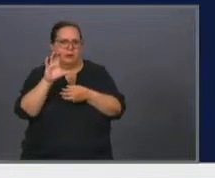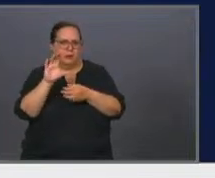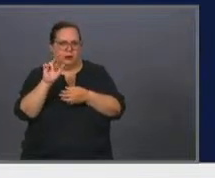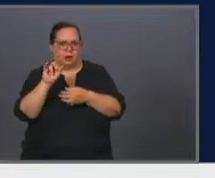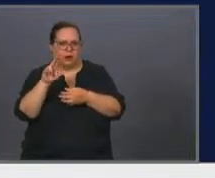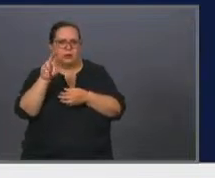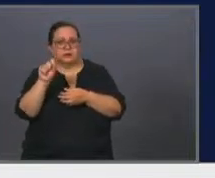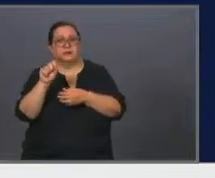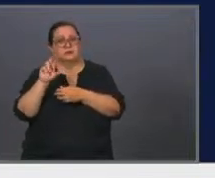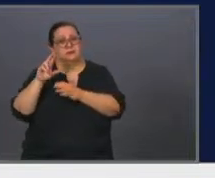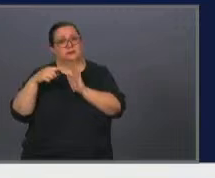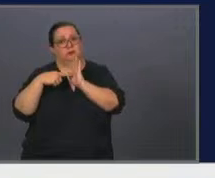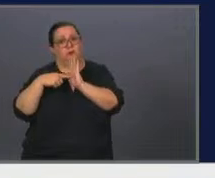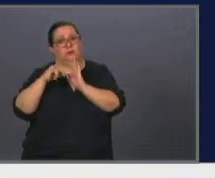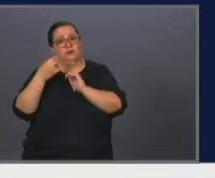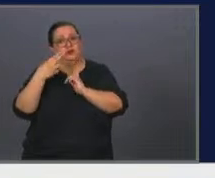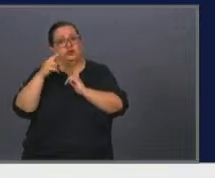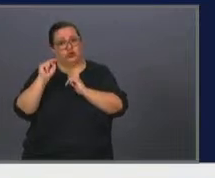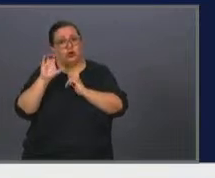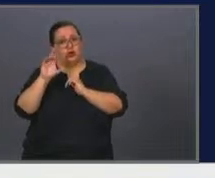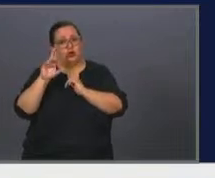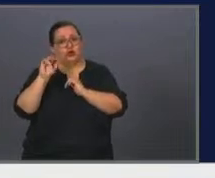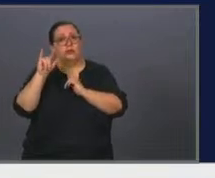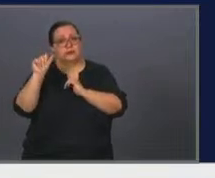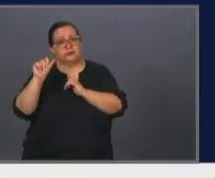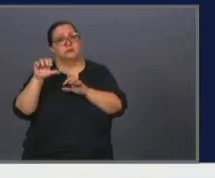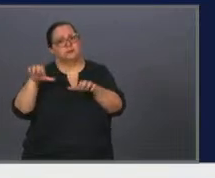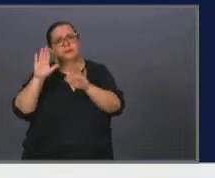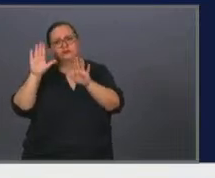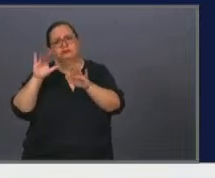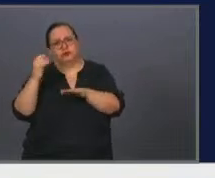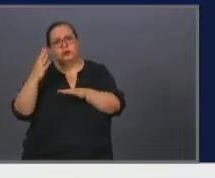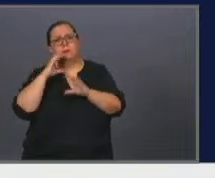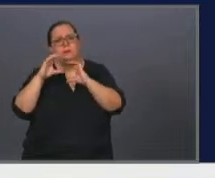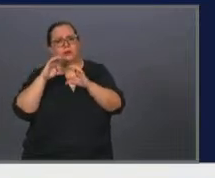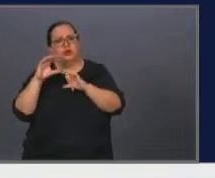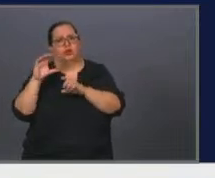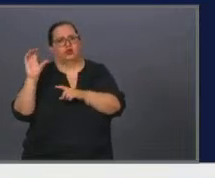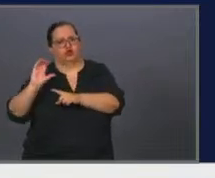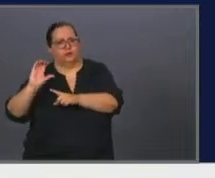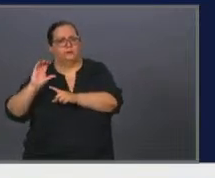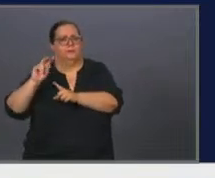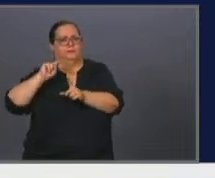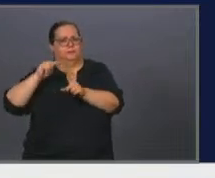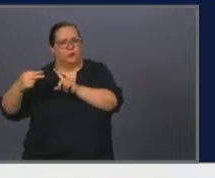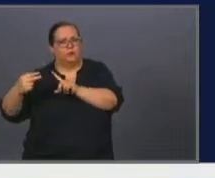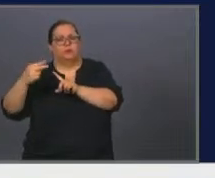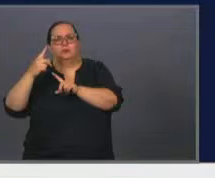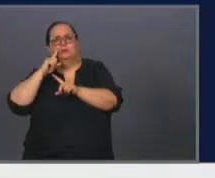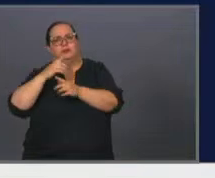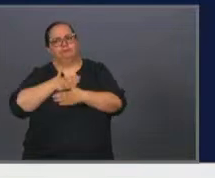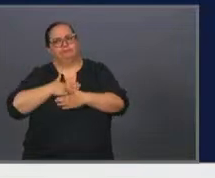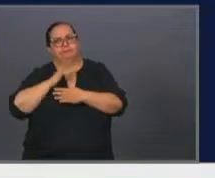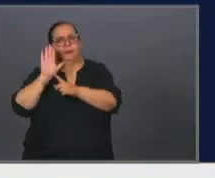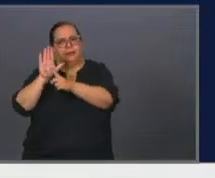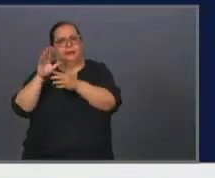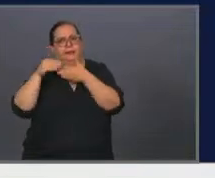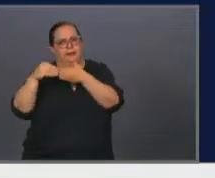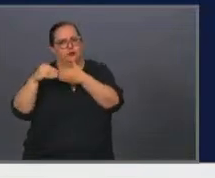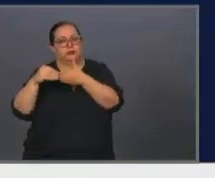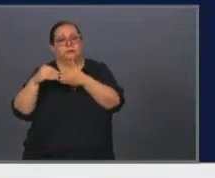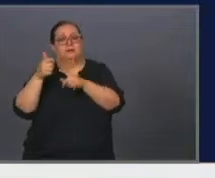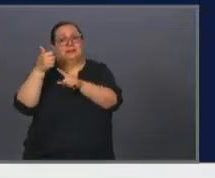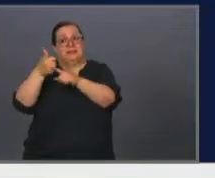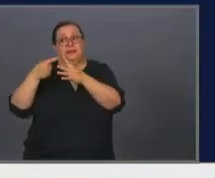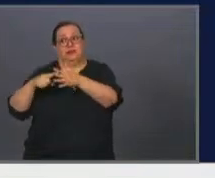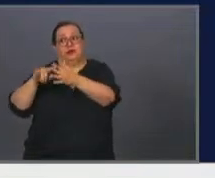communicating what the conservative point of view is on this, and I've appreciated his leadership on this. He started that as I was